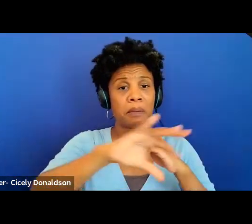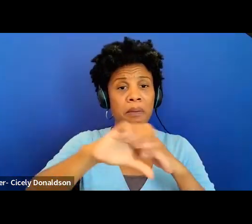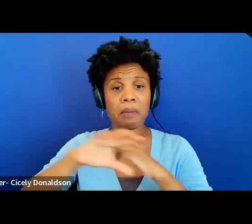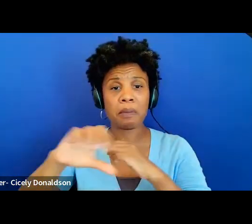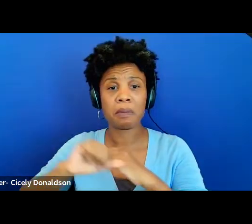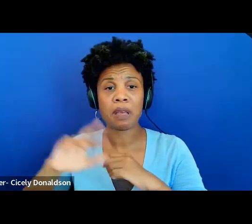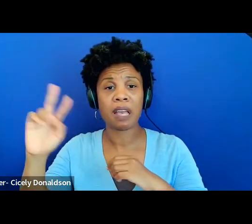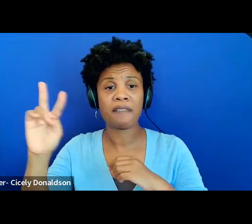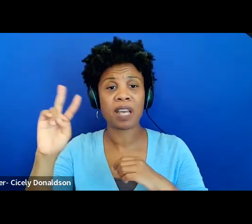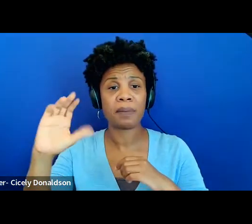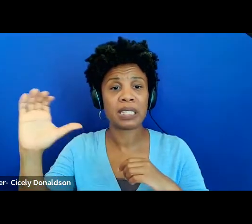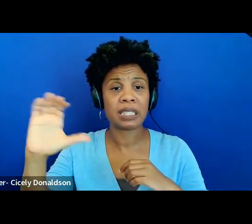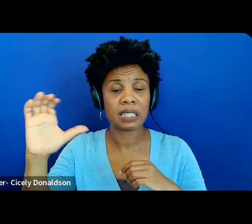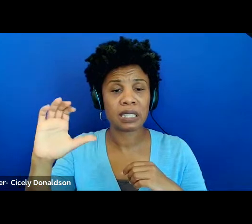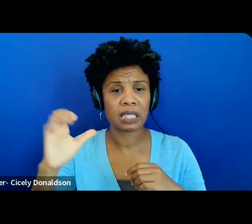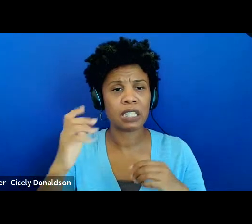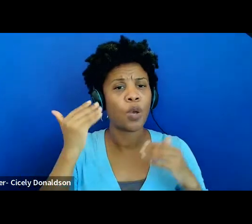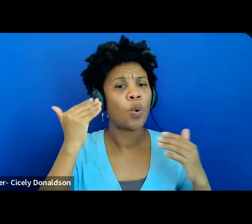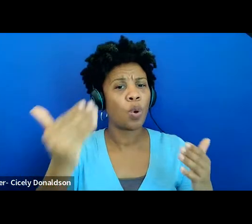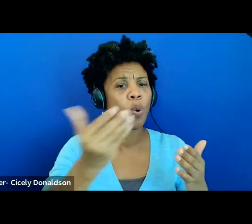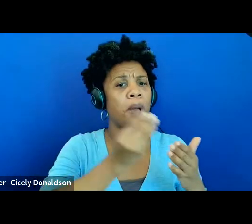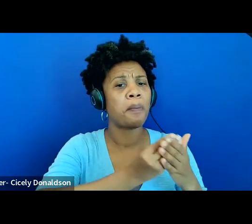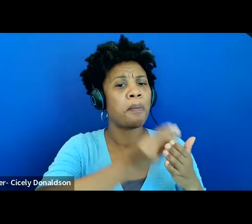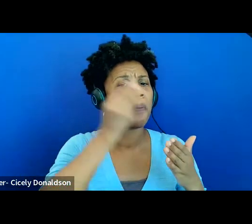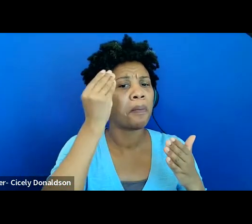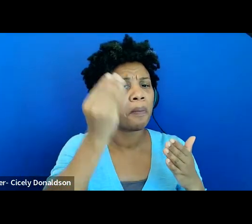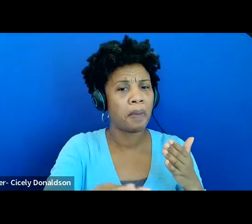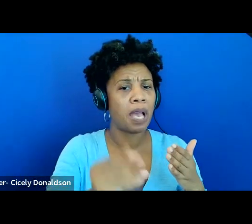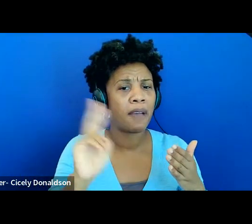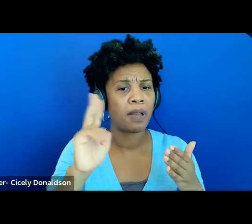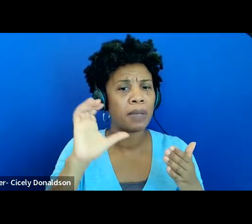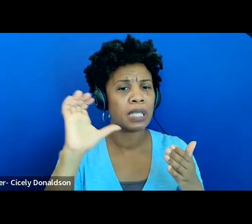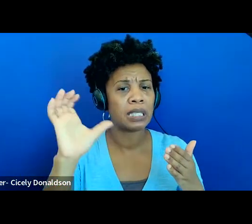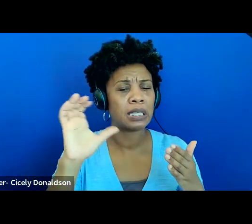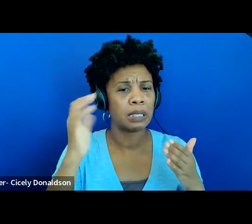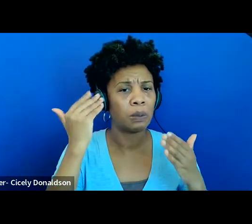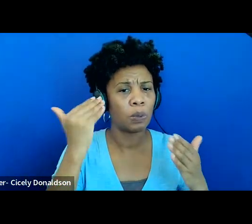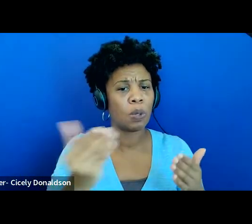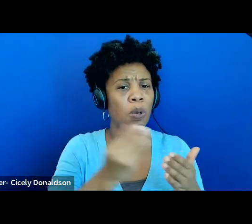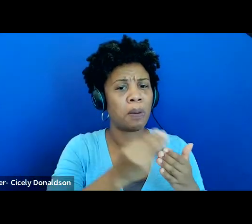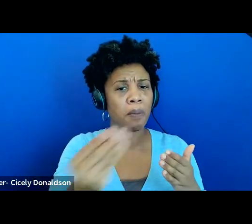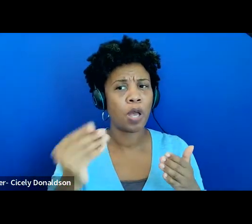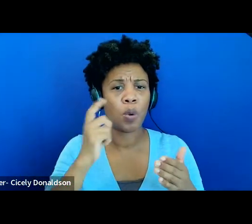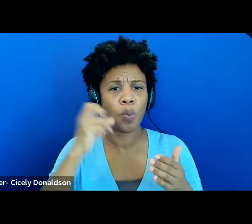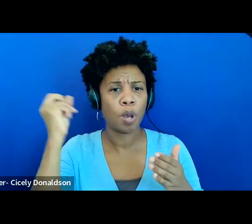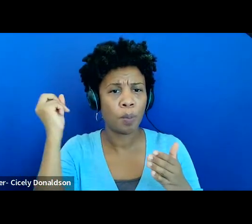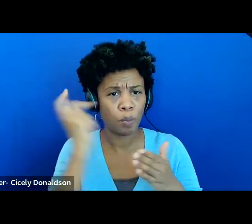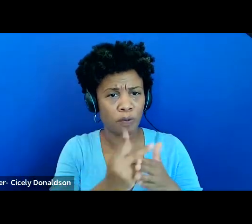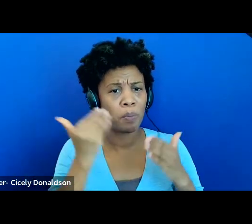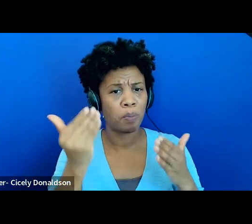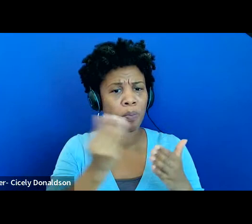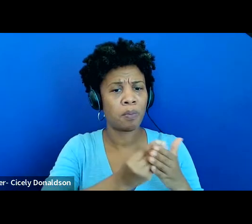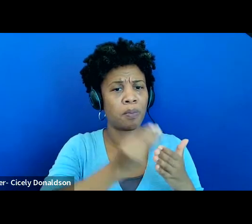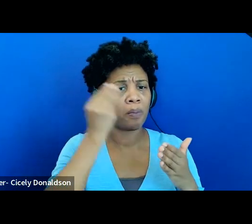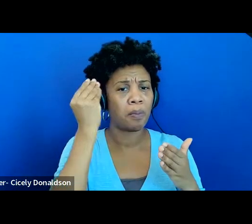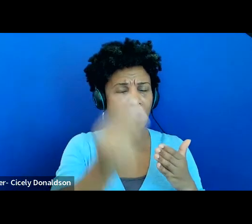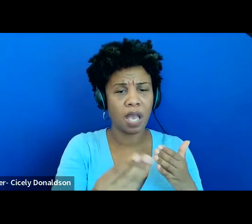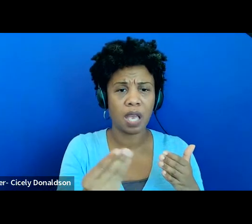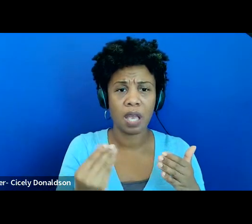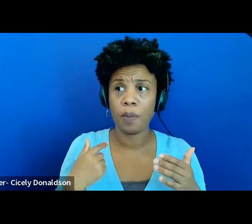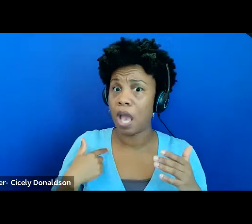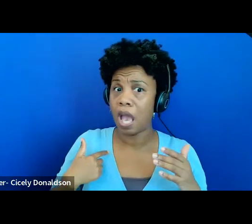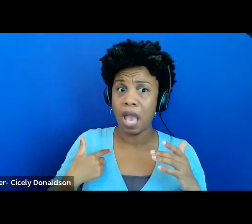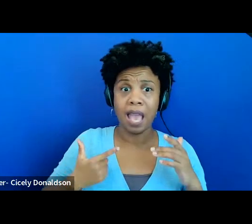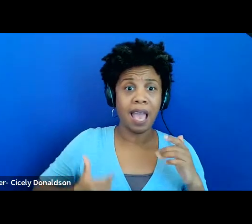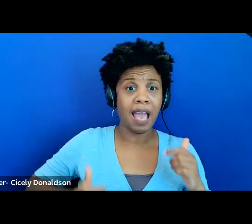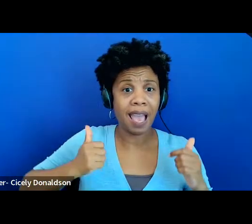intensified, and we were told to purchase the most scientifically approved vitamin C. This caused us to rush towards